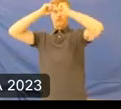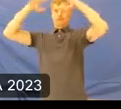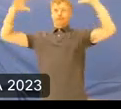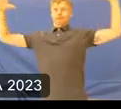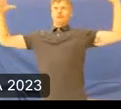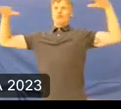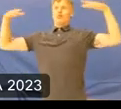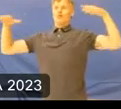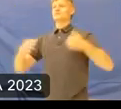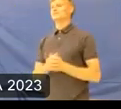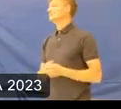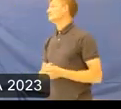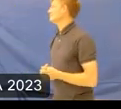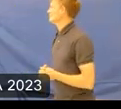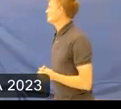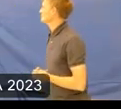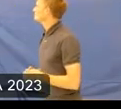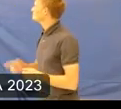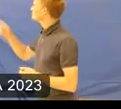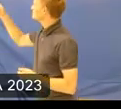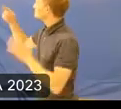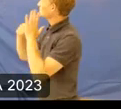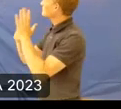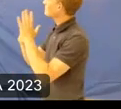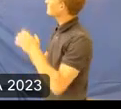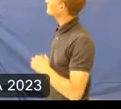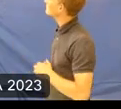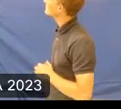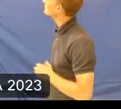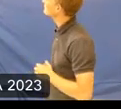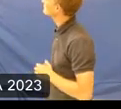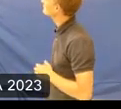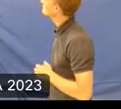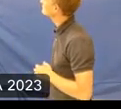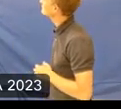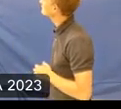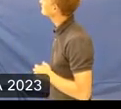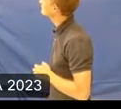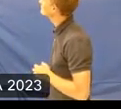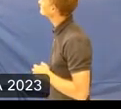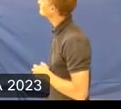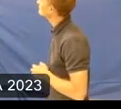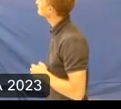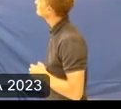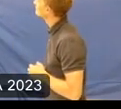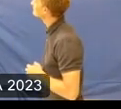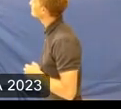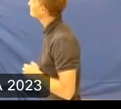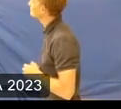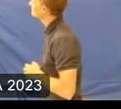too nice. He didn't say rough them up, but he meant rough them up. And we all know that, but his press secretary had to hurry